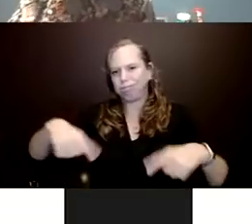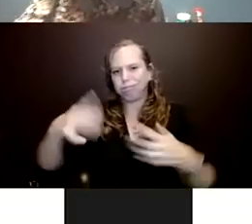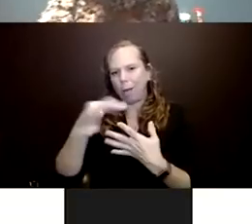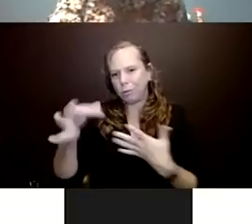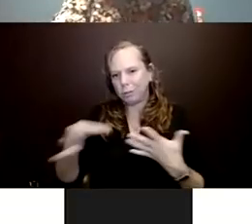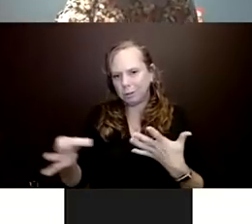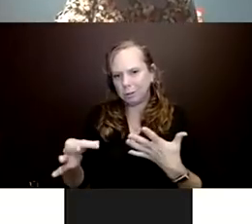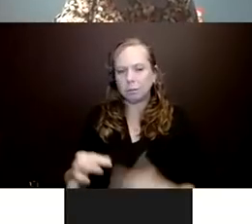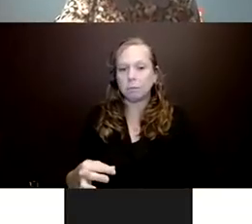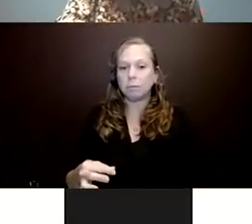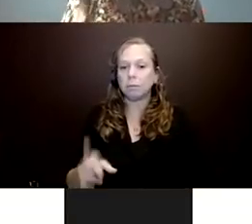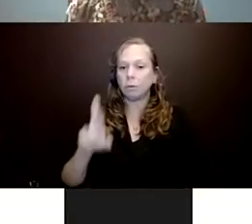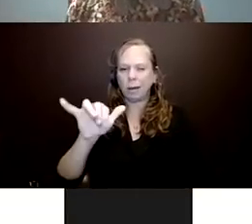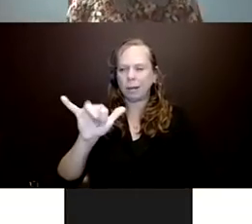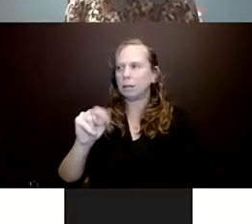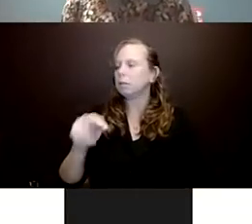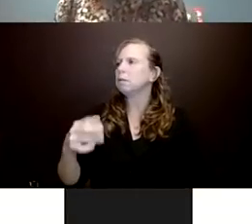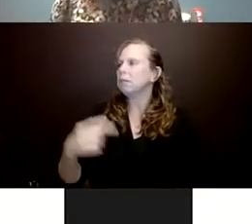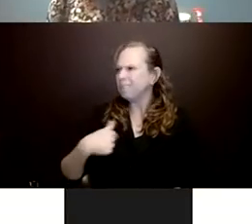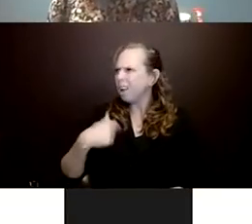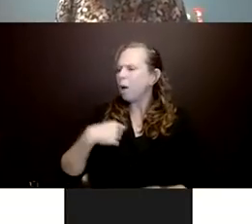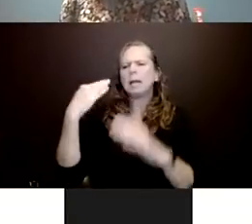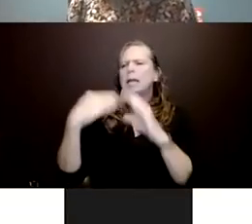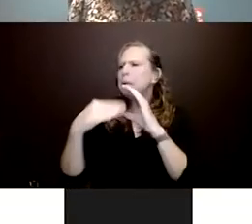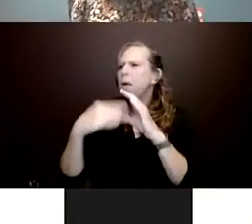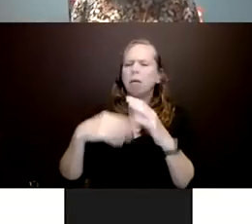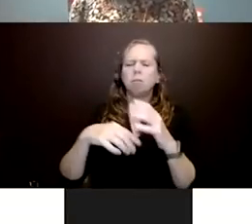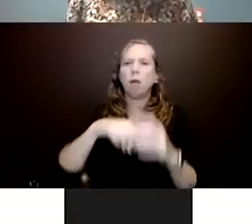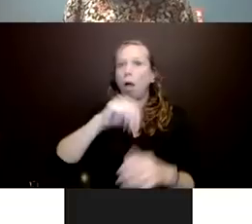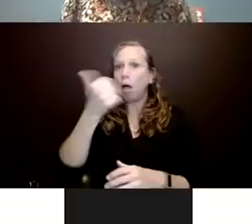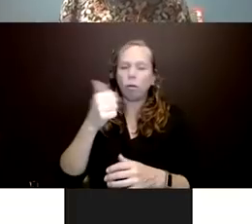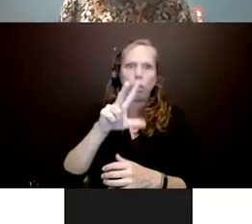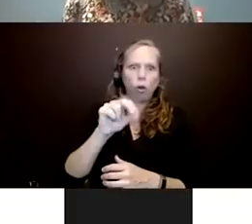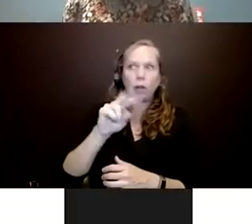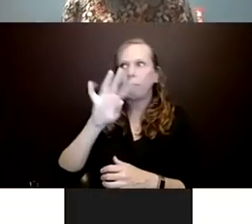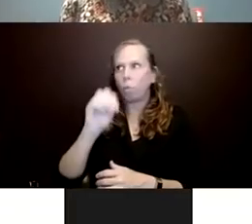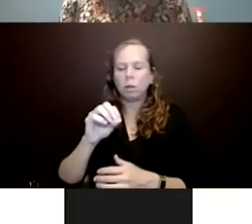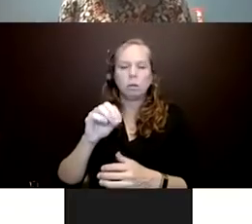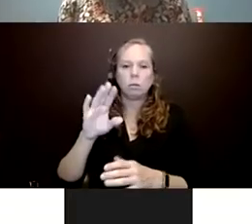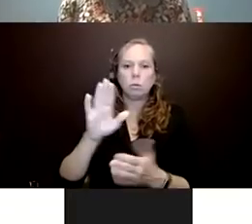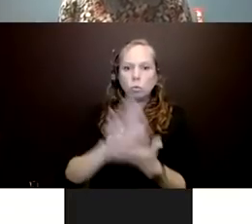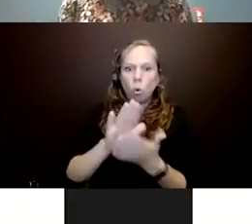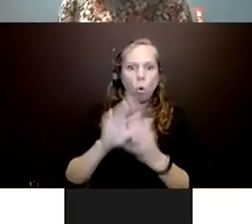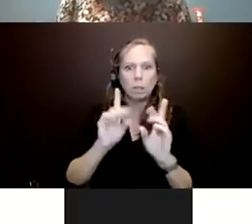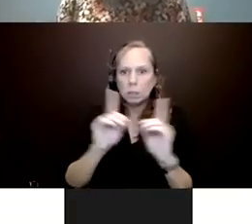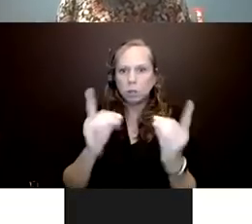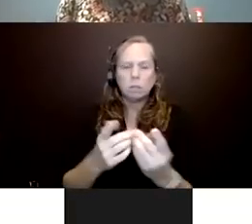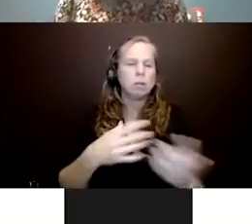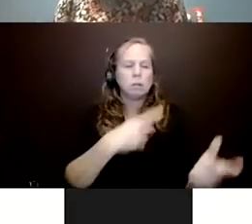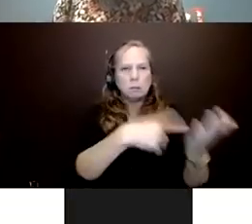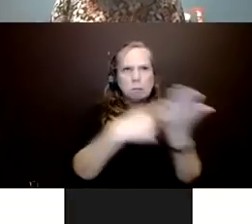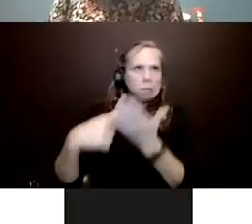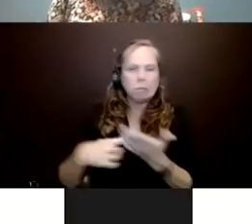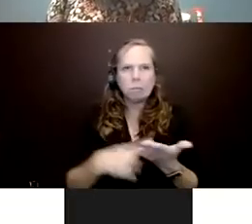on a email thread today with probably about 30 or 40 other school districts around the state with different folks that work in their